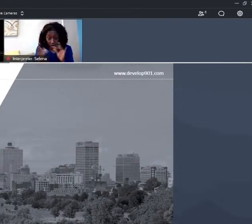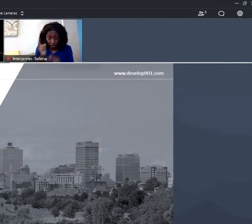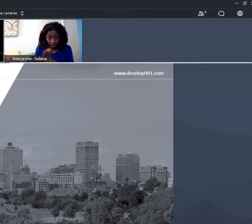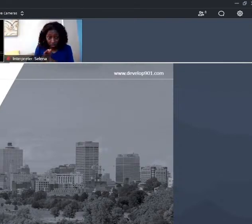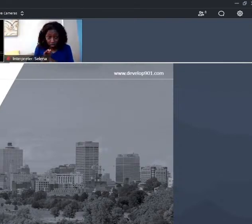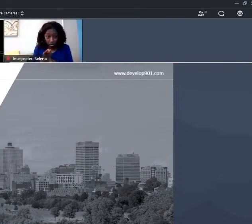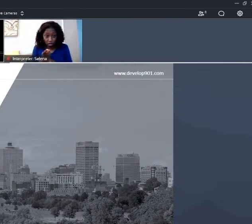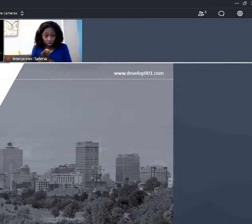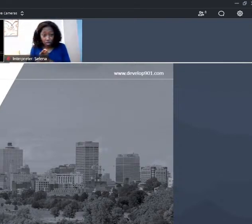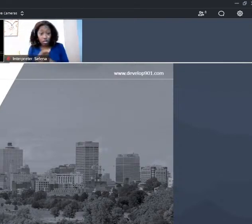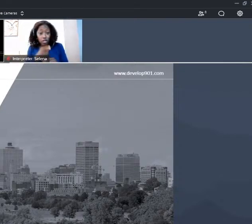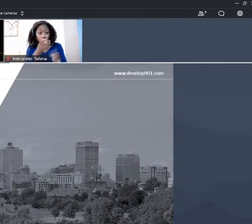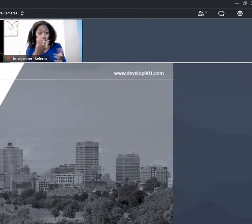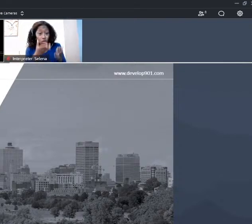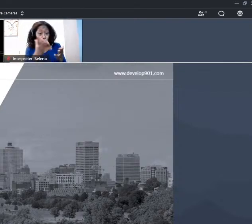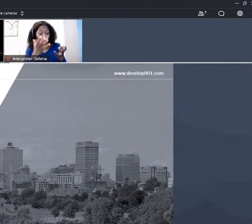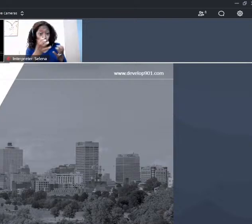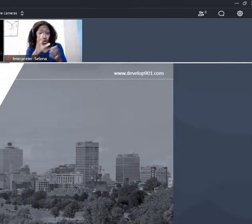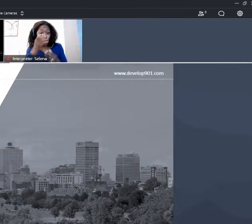would you like to withdraw your case?